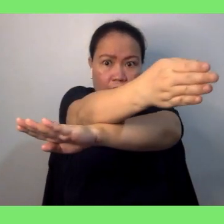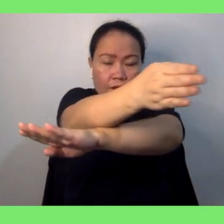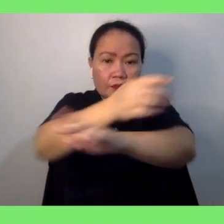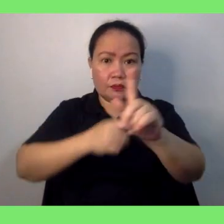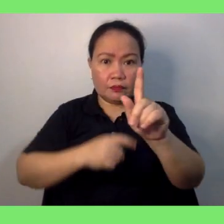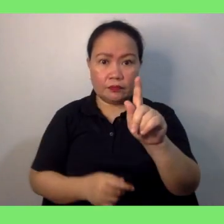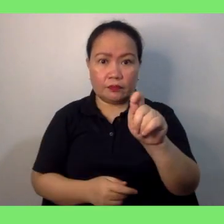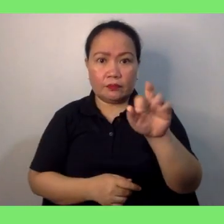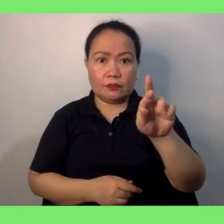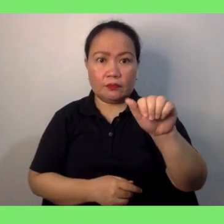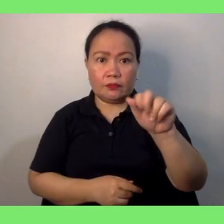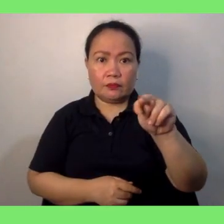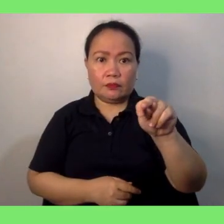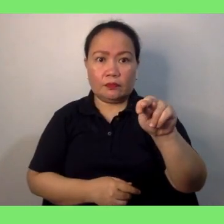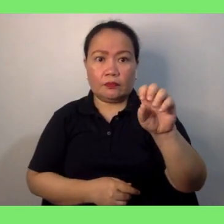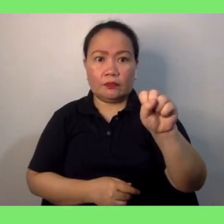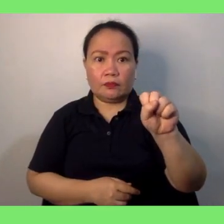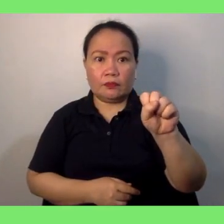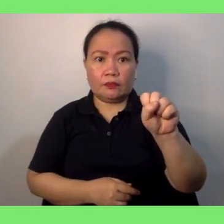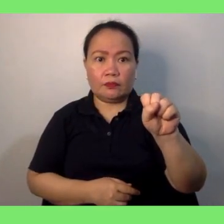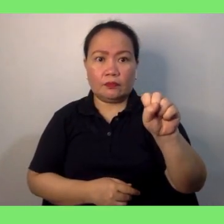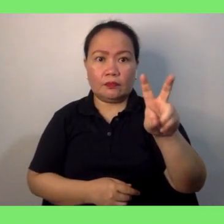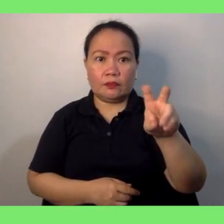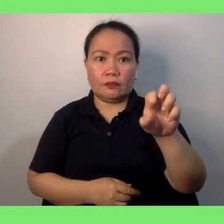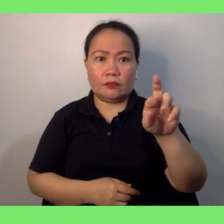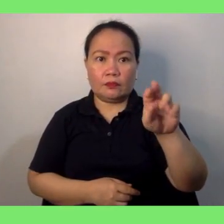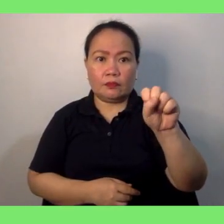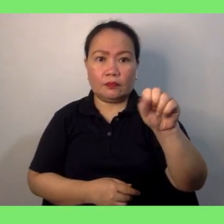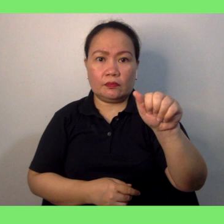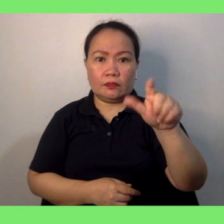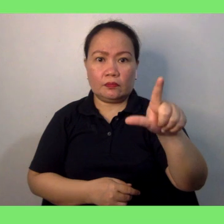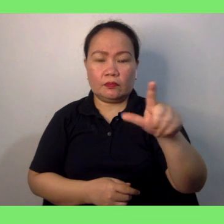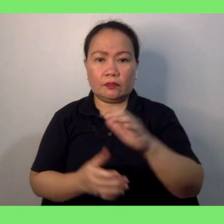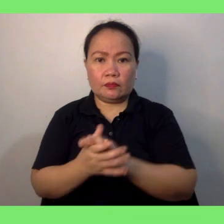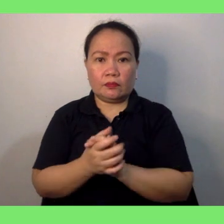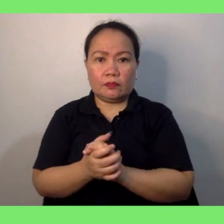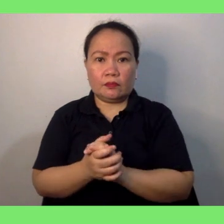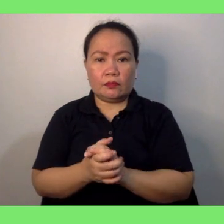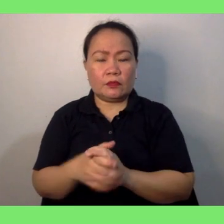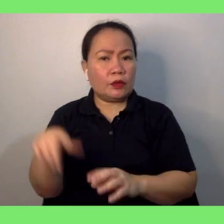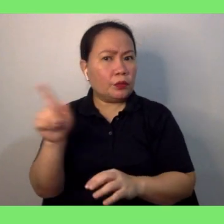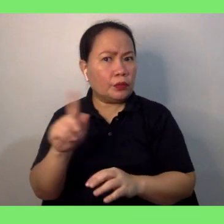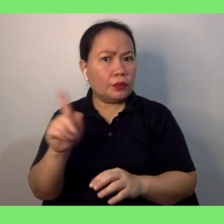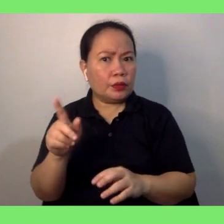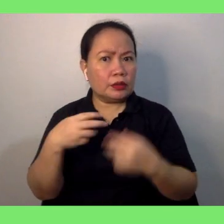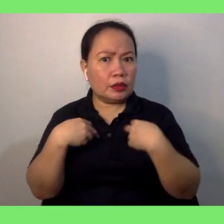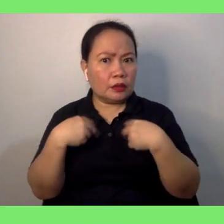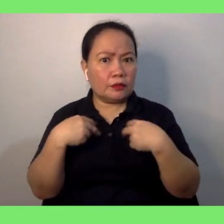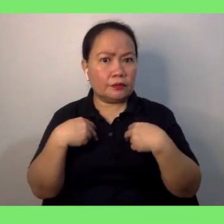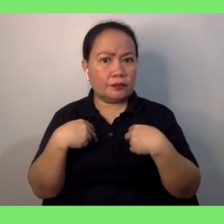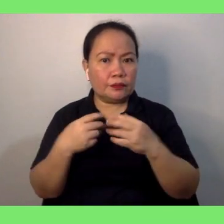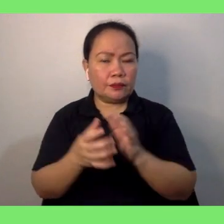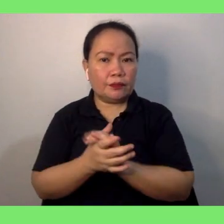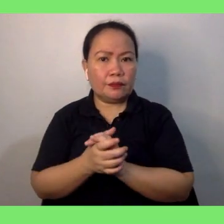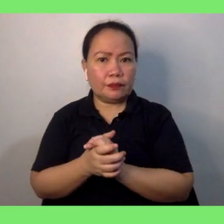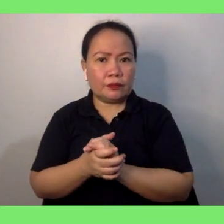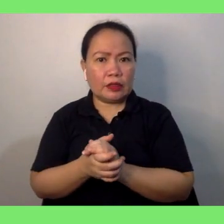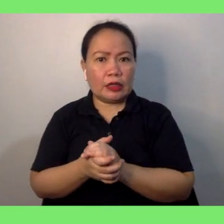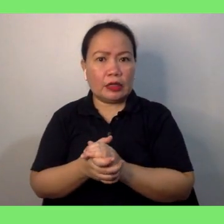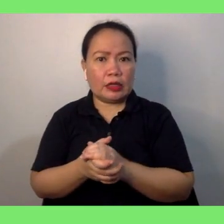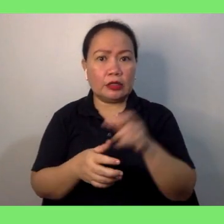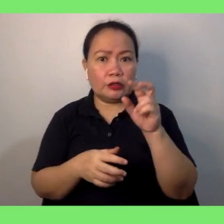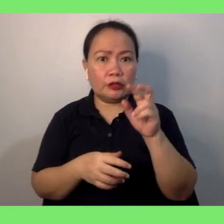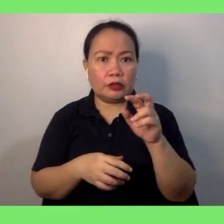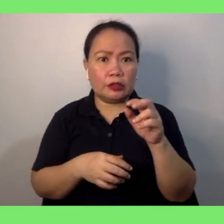niya doon sa transversal na ang ini-intersect niya ay two coplanar lines lang? Any two coplanar